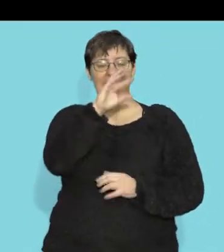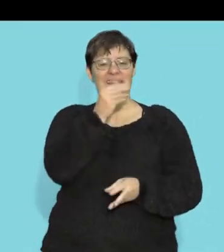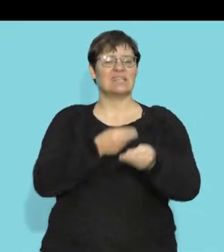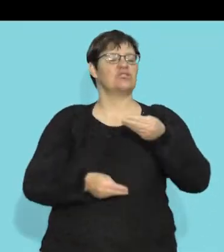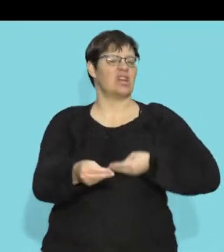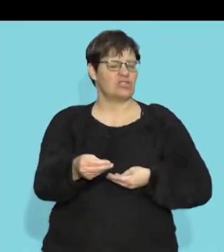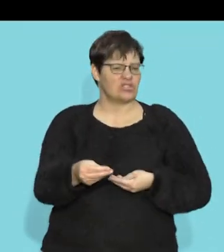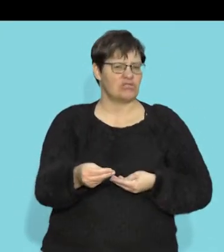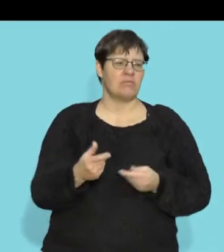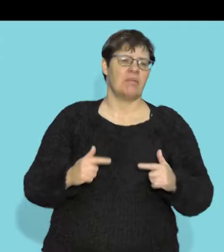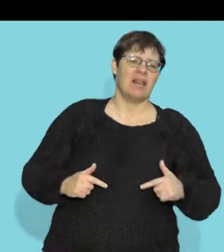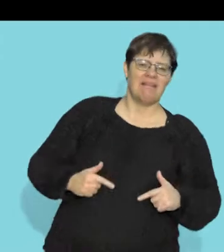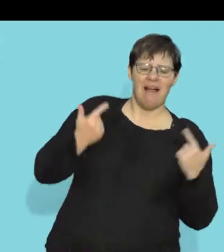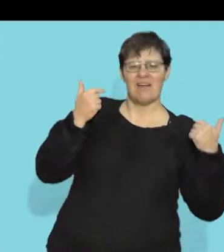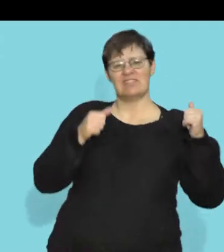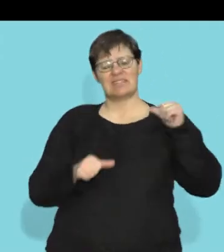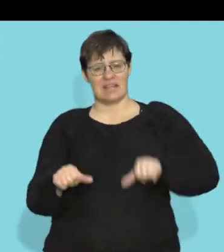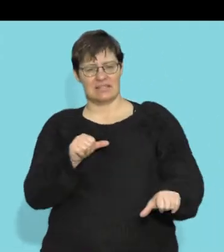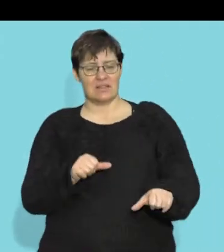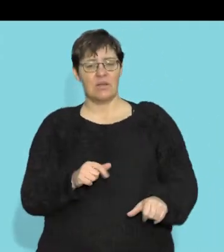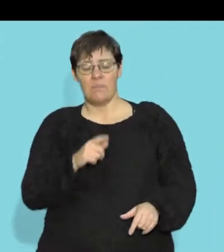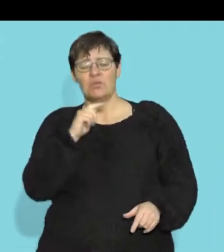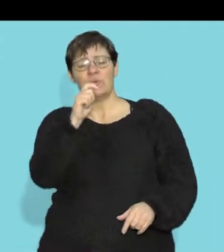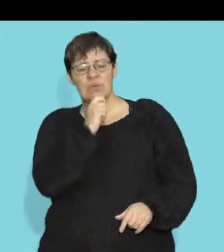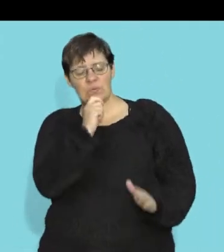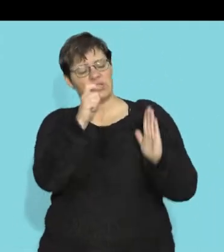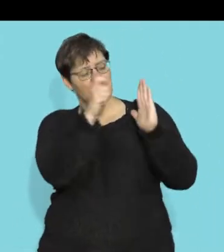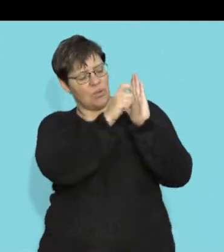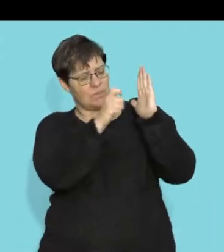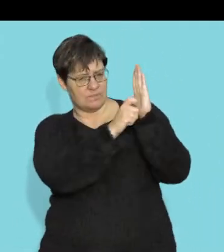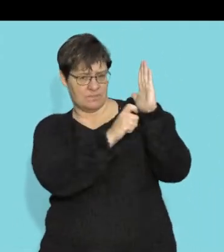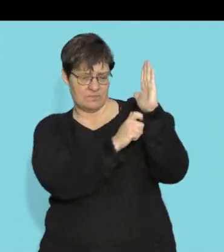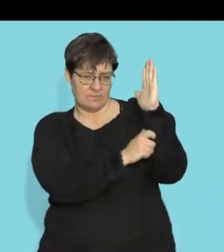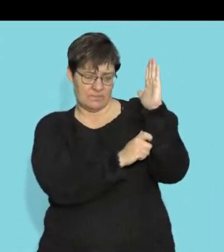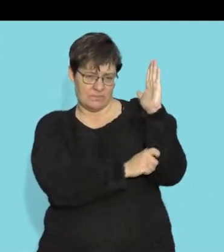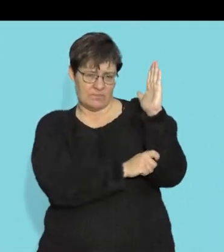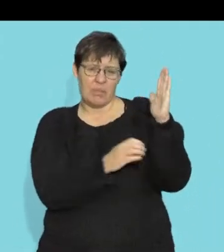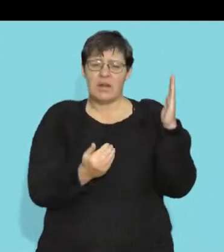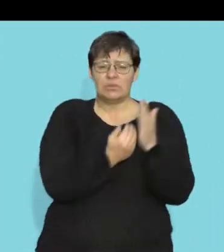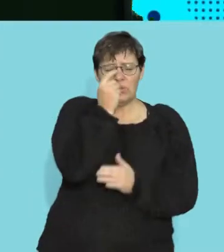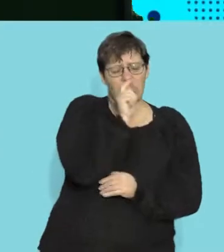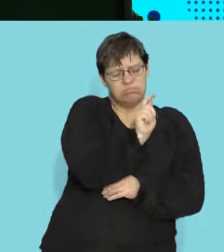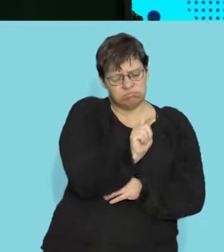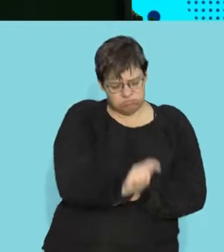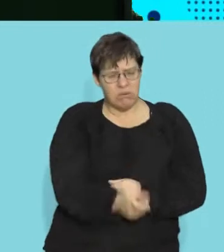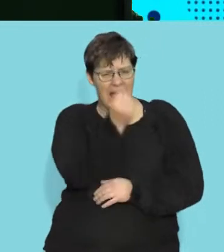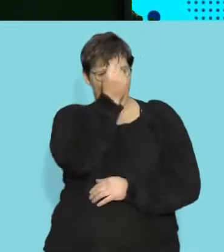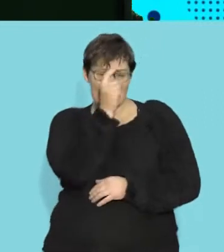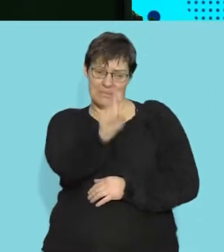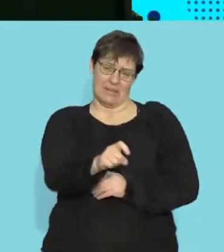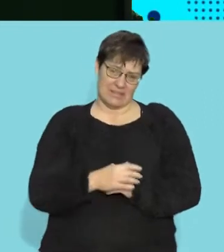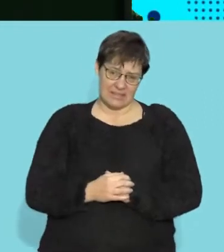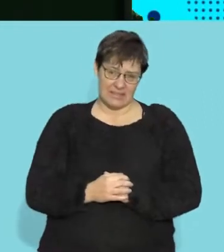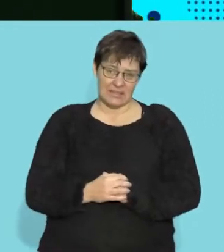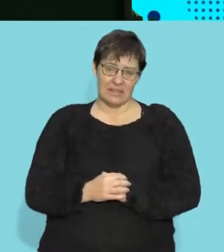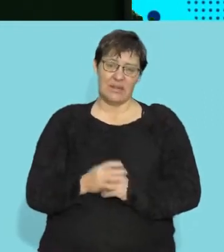life science, remember always the terms. There are a lot of new terms that you have to be able to understand, you have to be able to